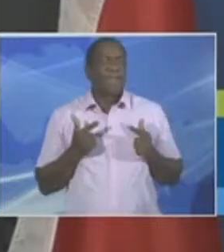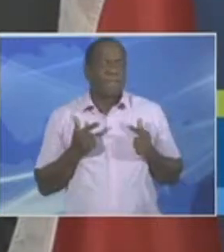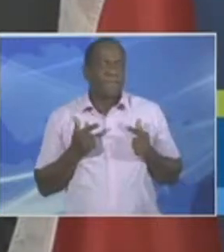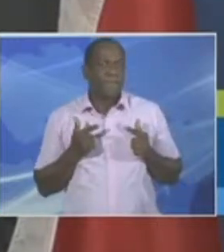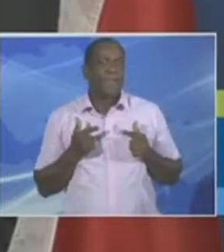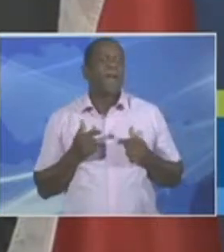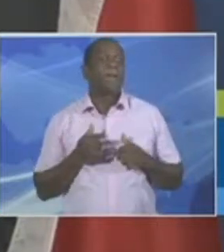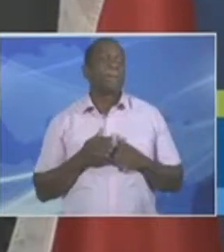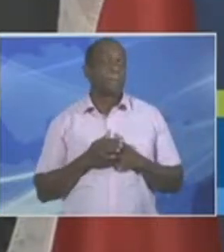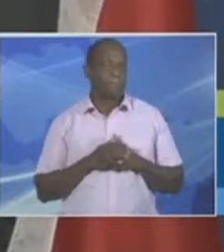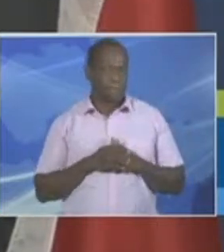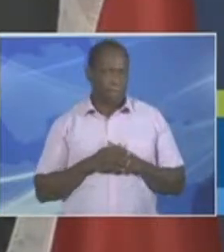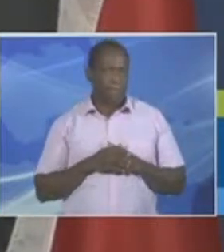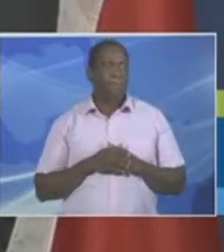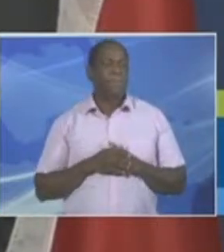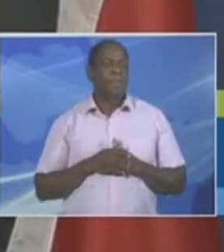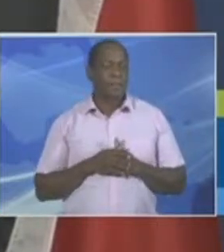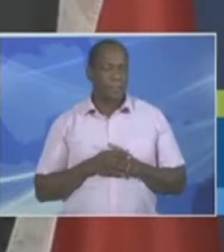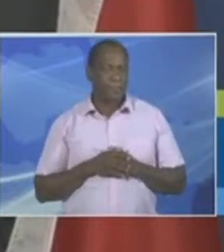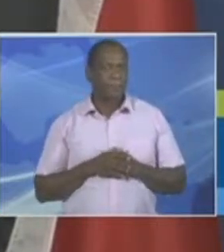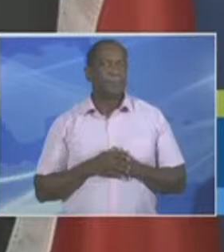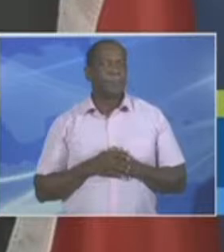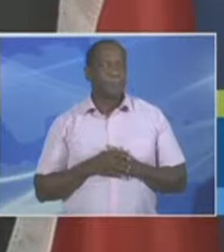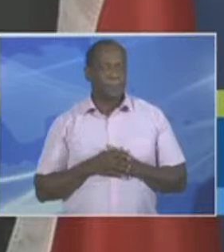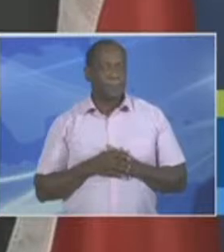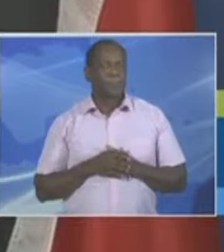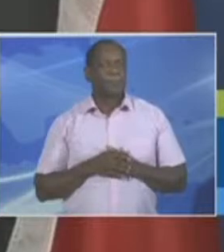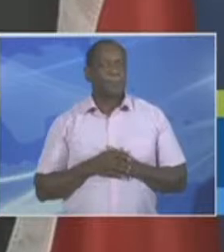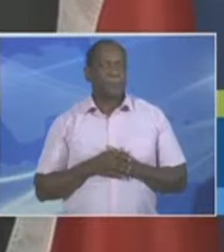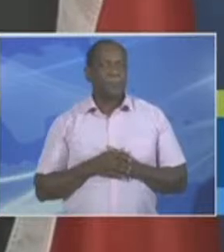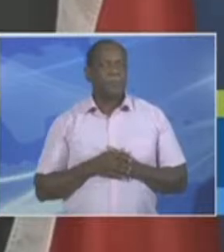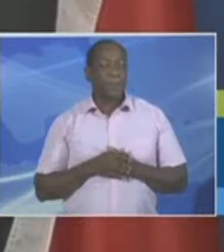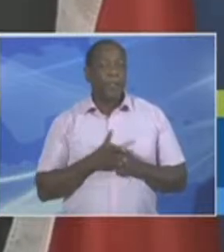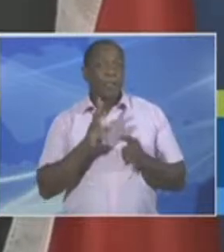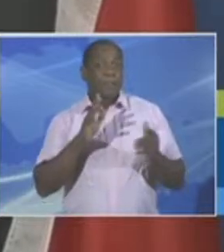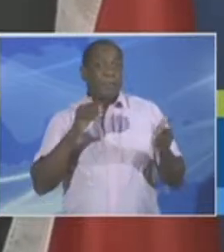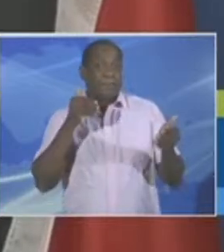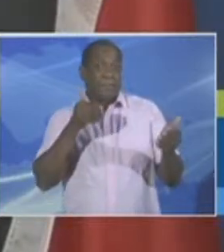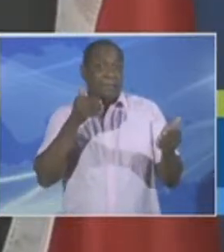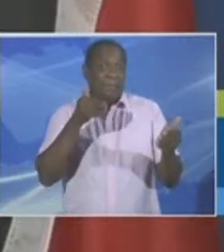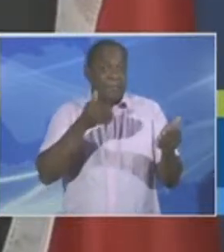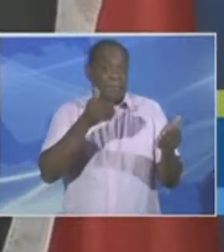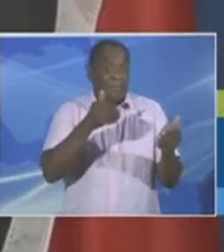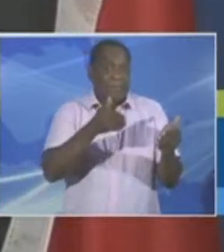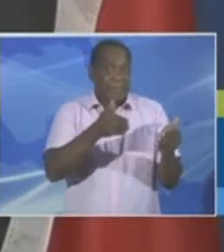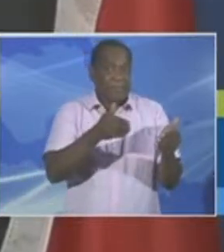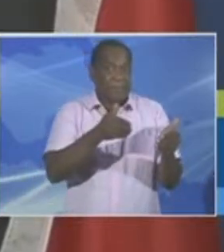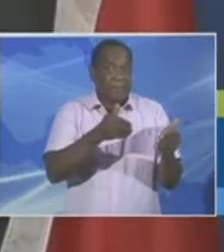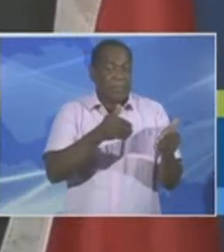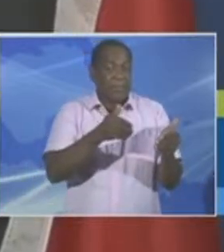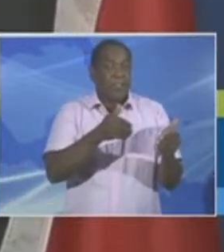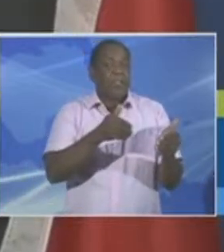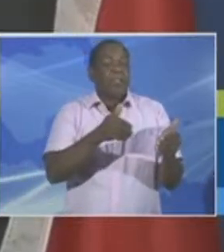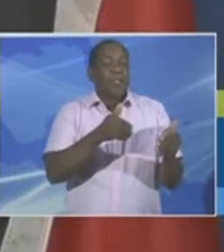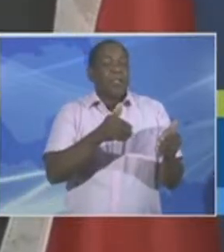prepared, and just as we were concluding, we were observing, but we were seeing good